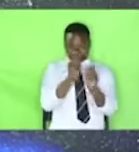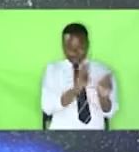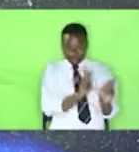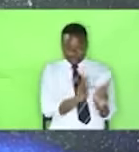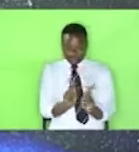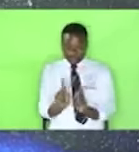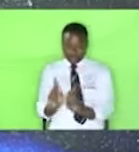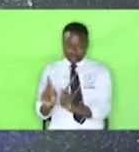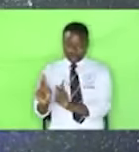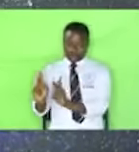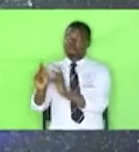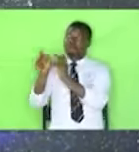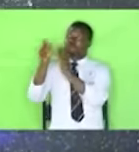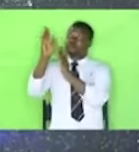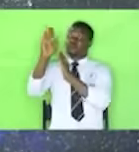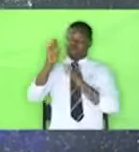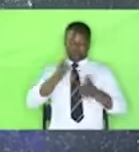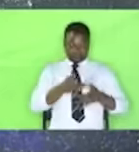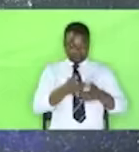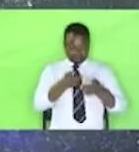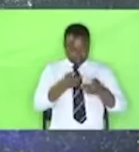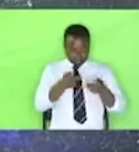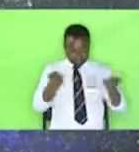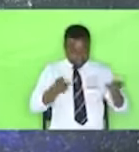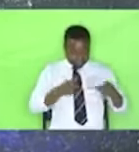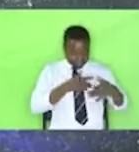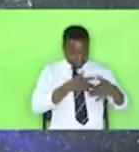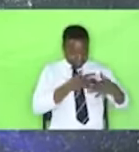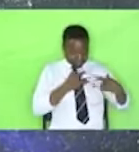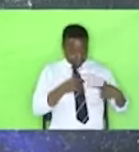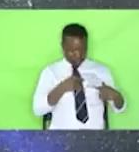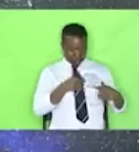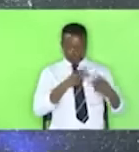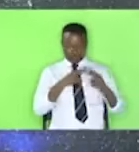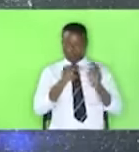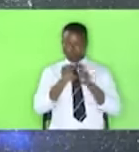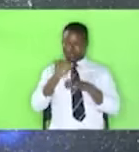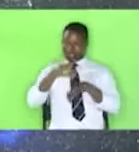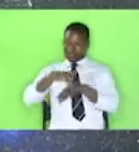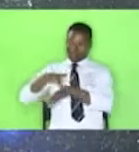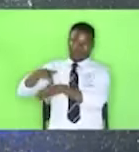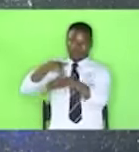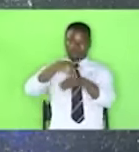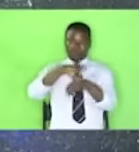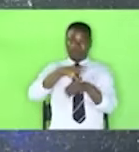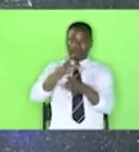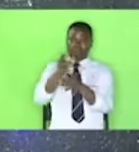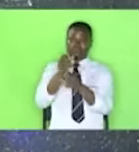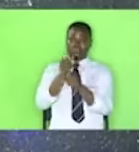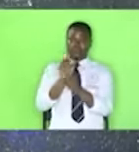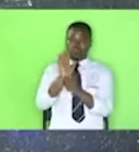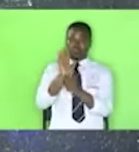in your heart, and may the earth receive her king.